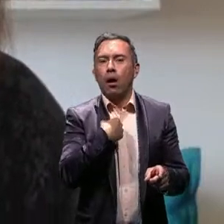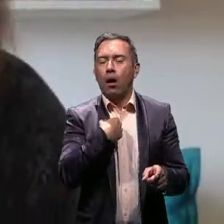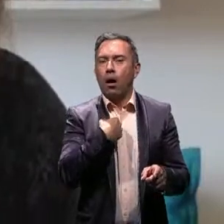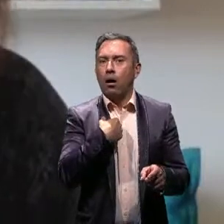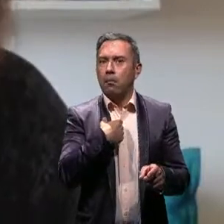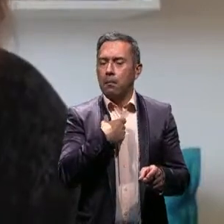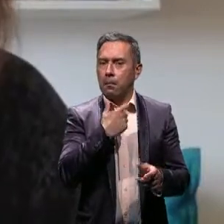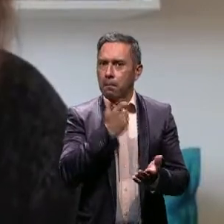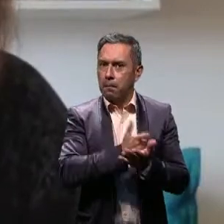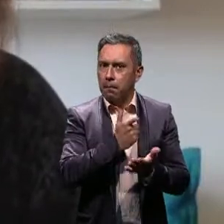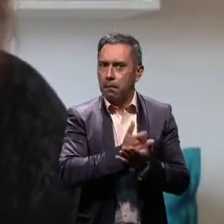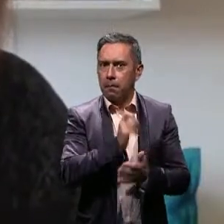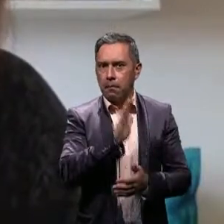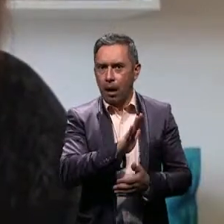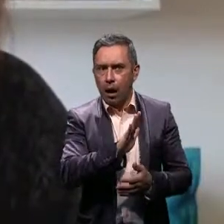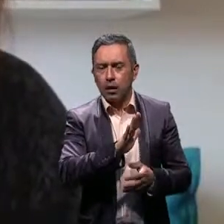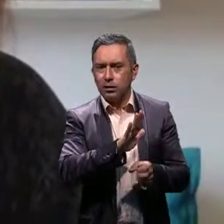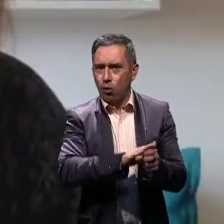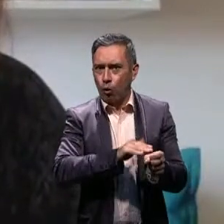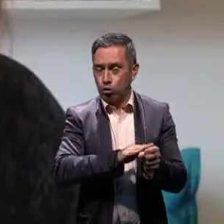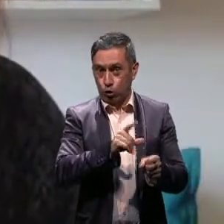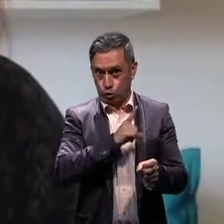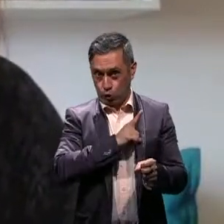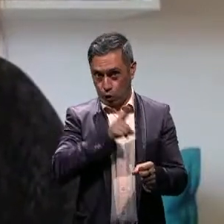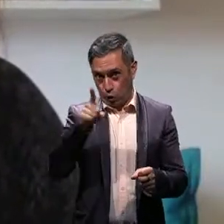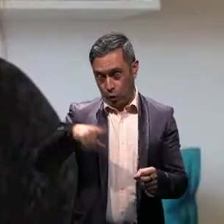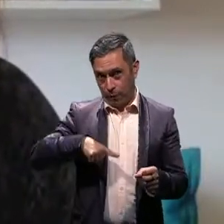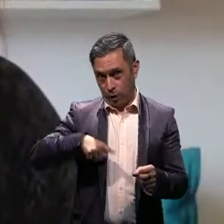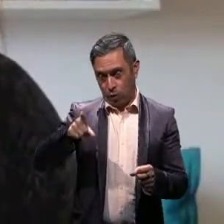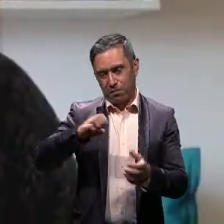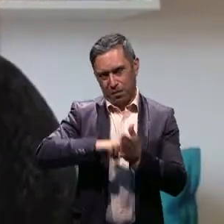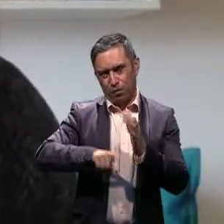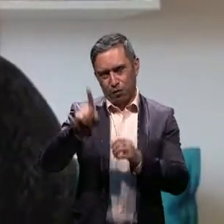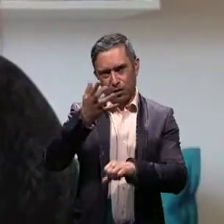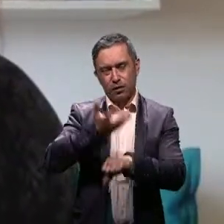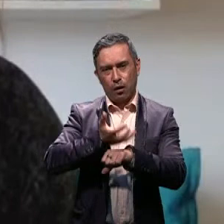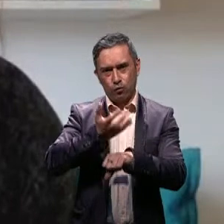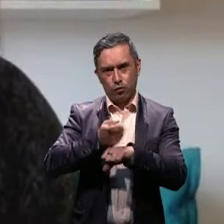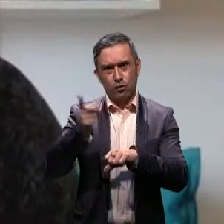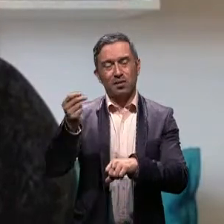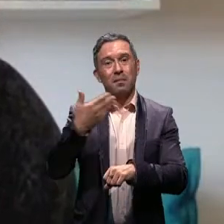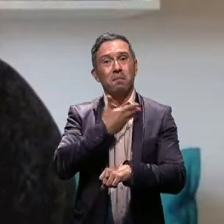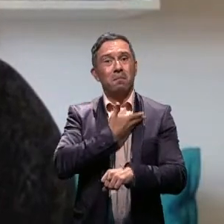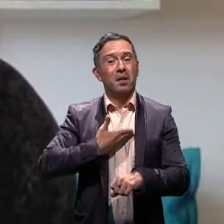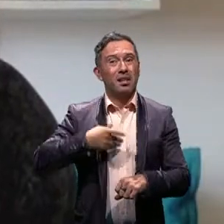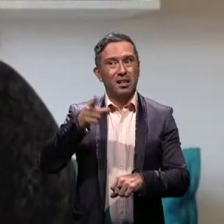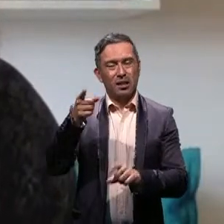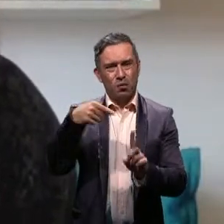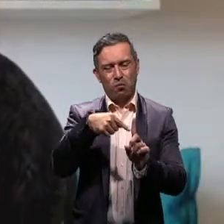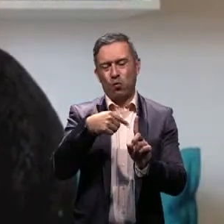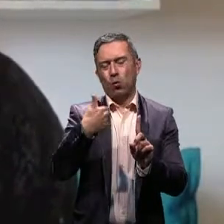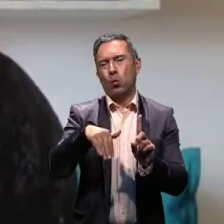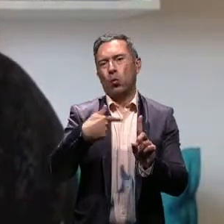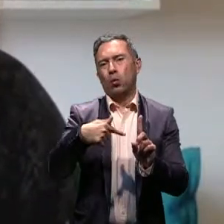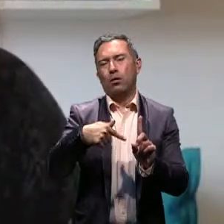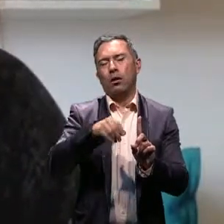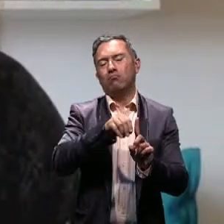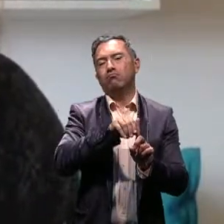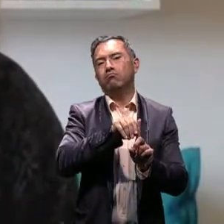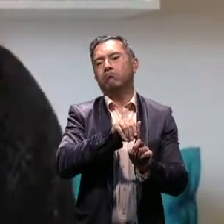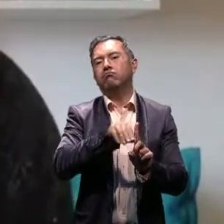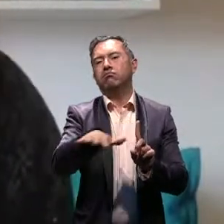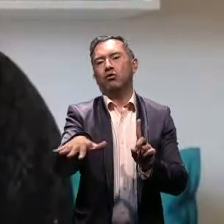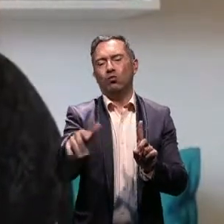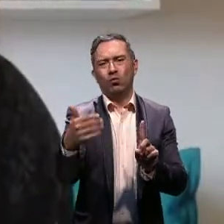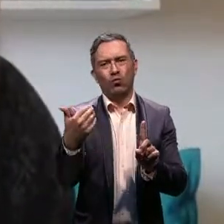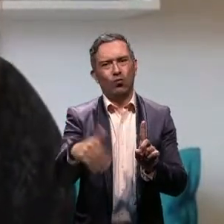can represent a harassment, not only on behalf of the authorities, because we know that the figure of the president in the